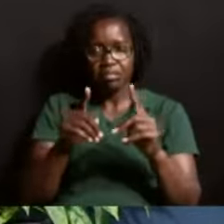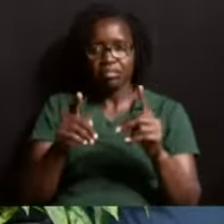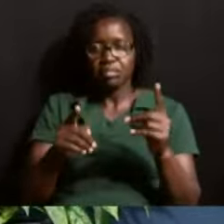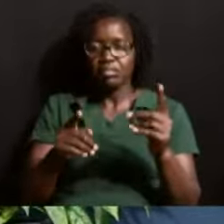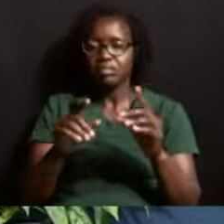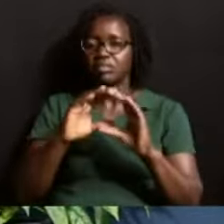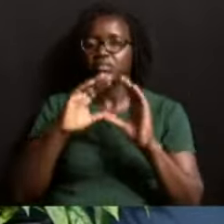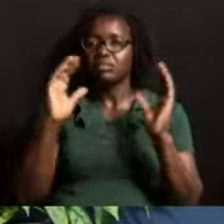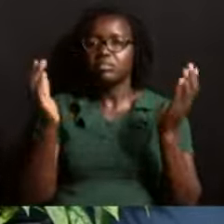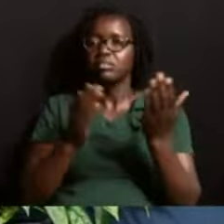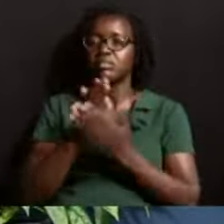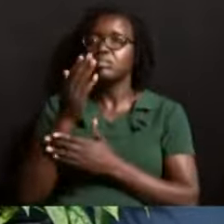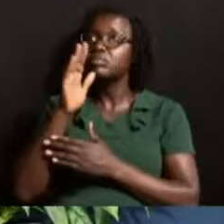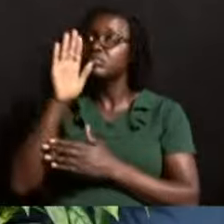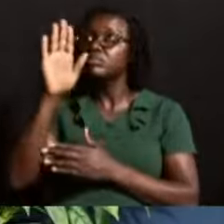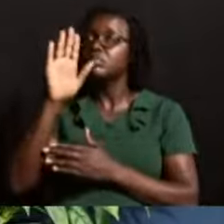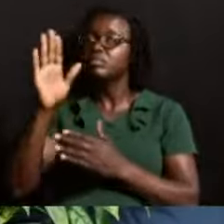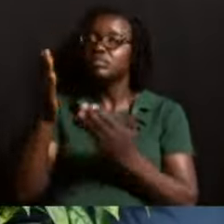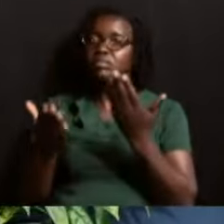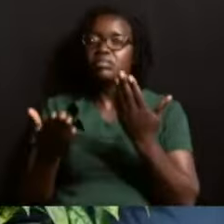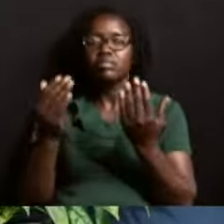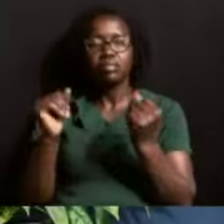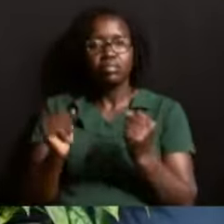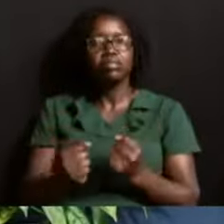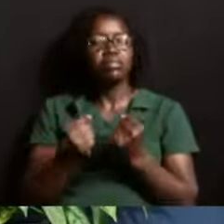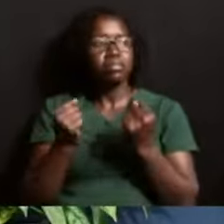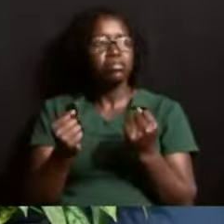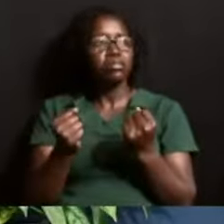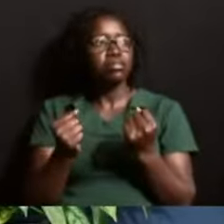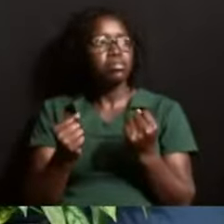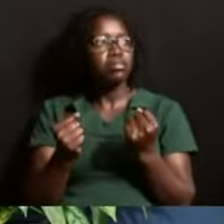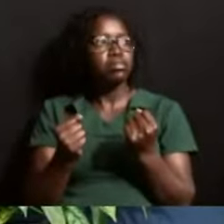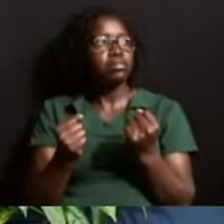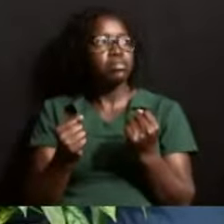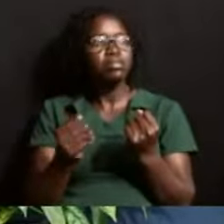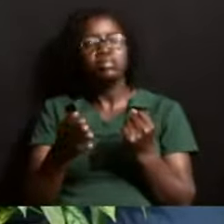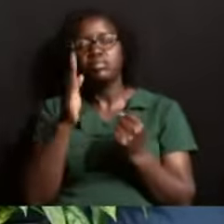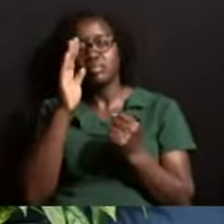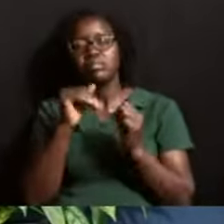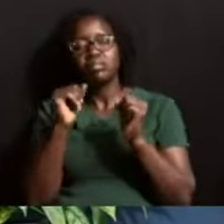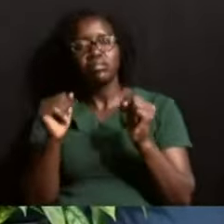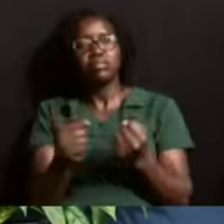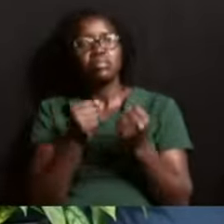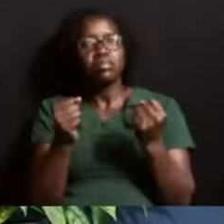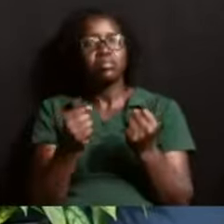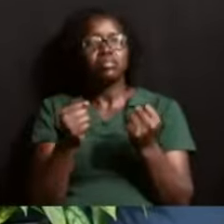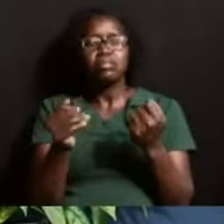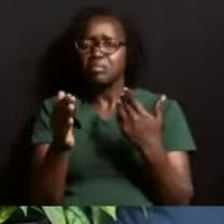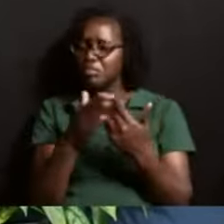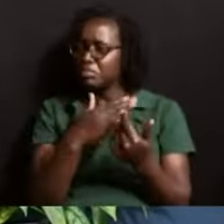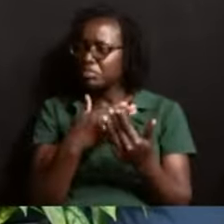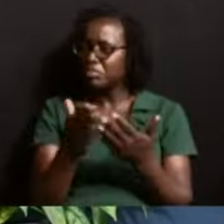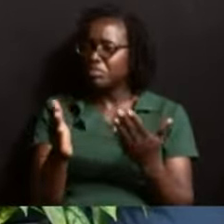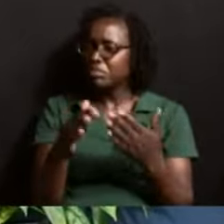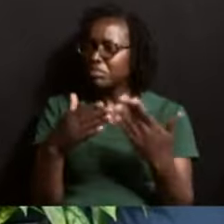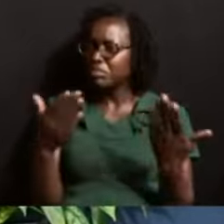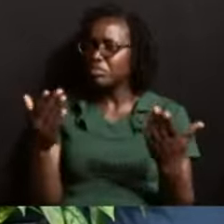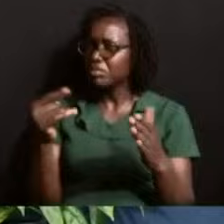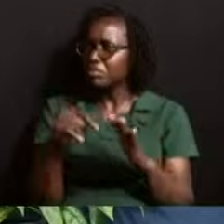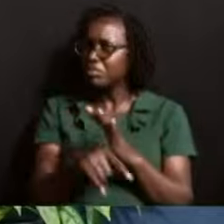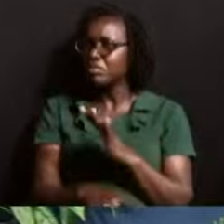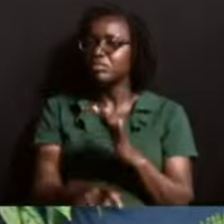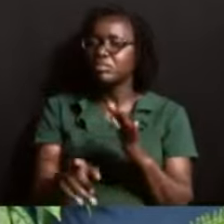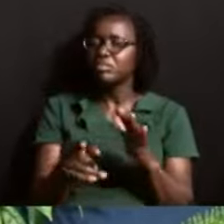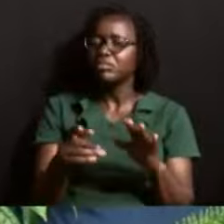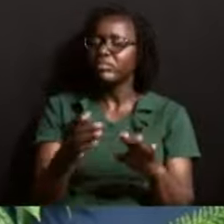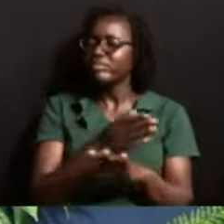the world through him might be saved. God will save. It doesn't matter how deep you have